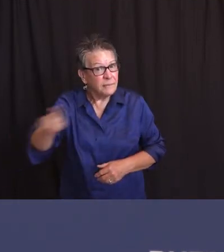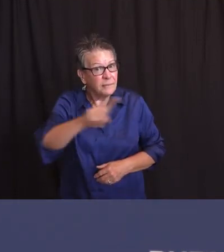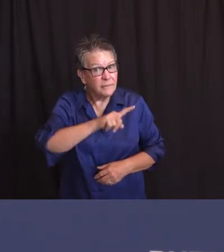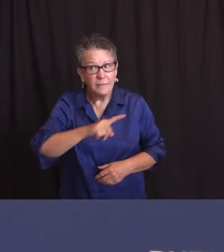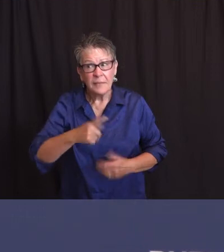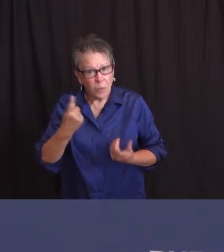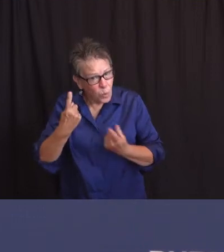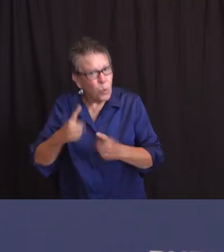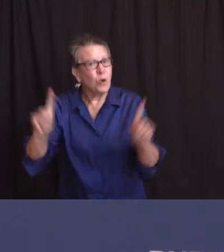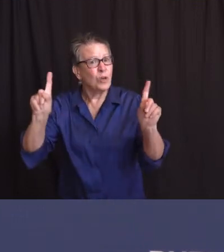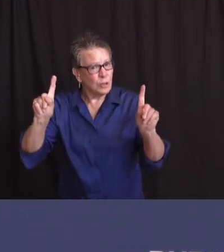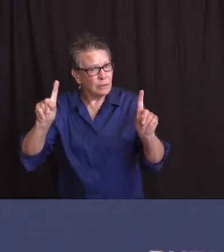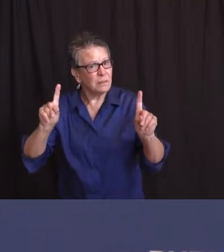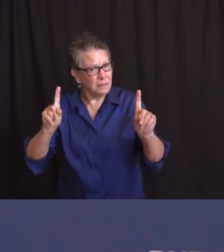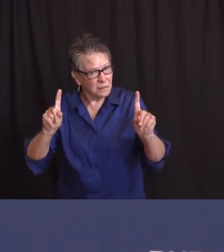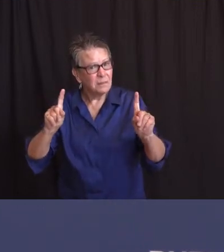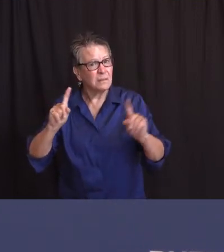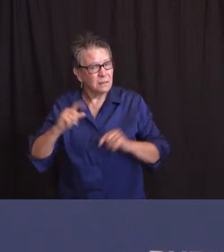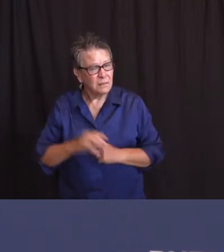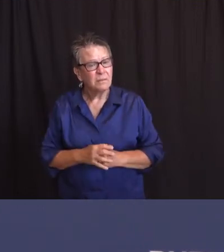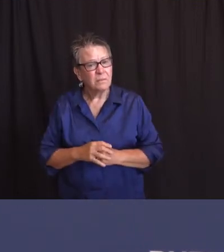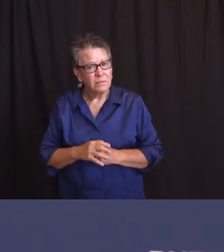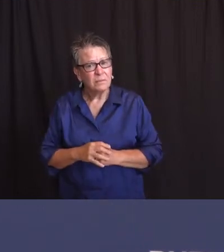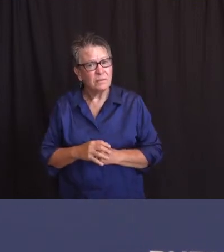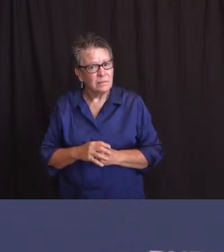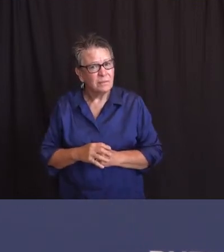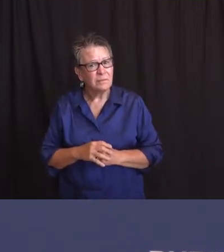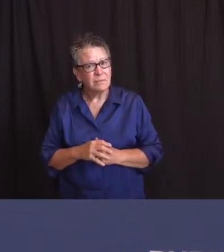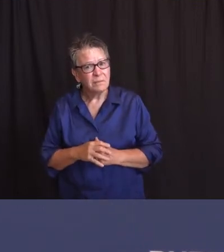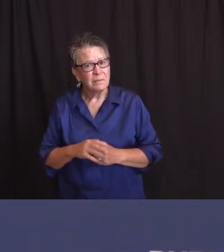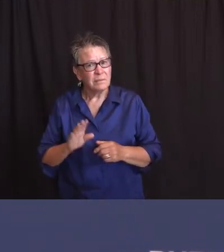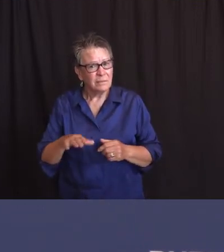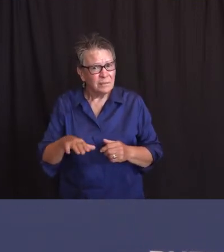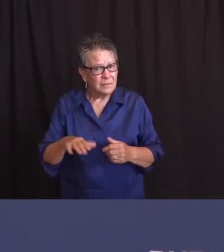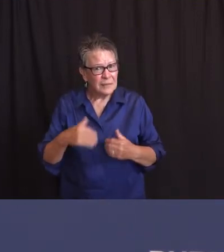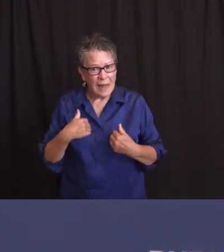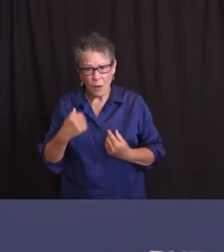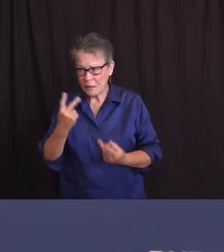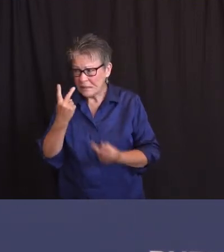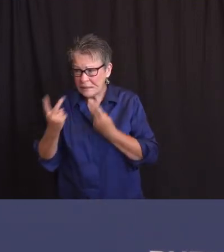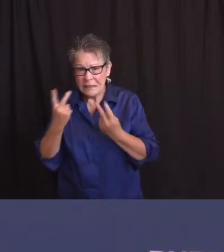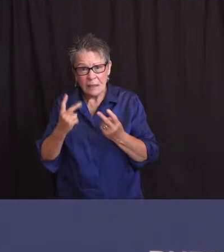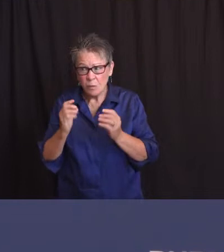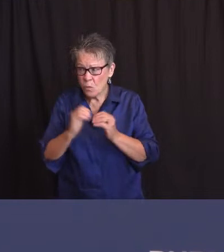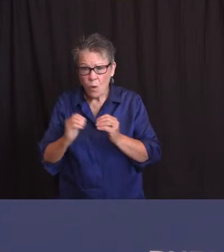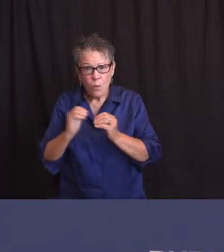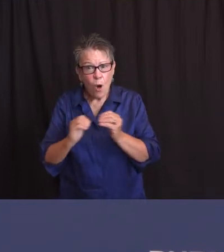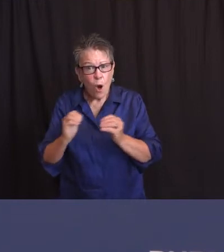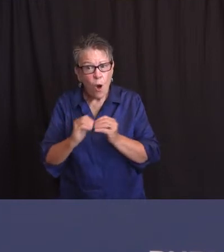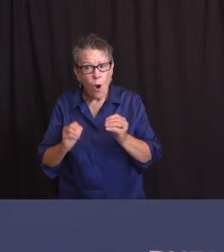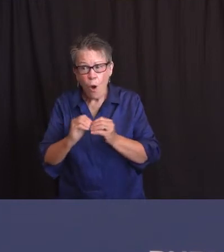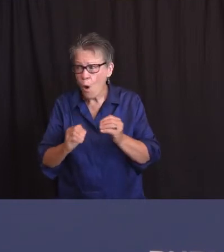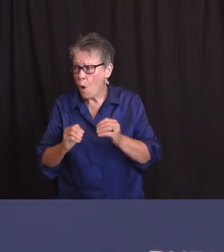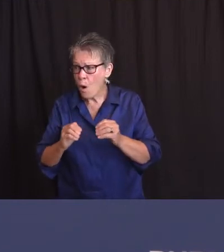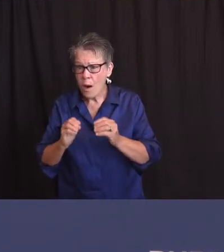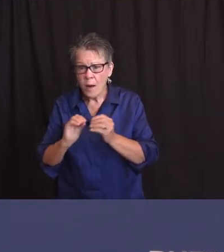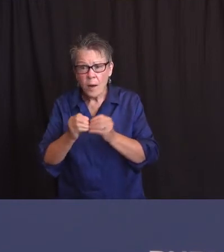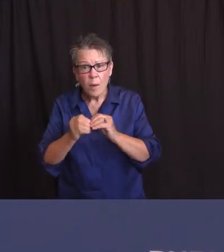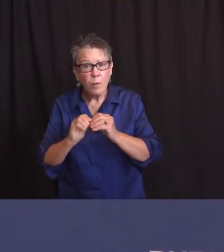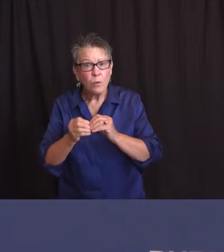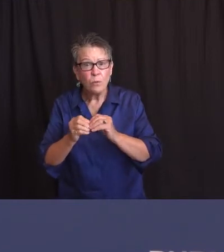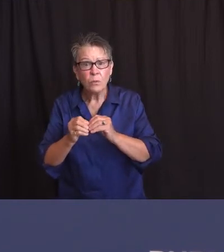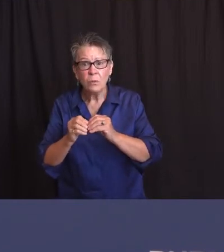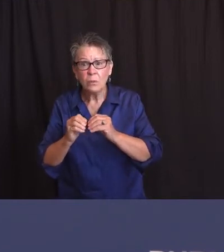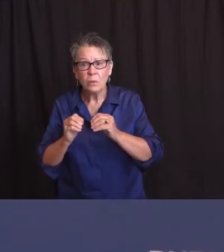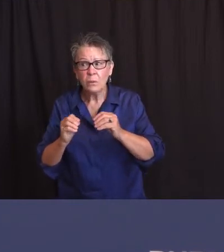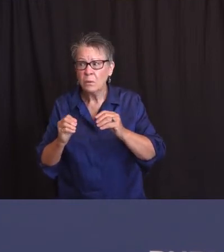death. To reverse the increases in the hospitalizations that we're seeing in the cases in our state, we need even more New Jerseyans to